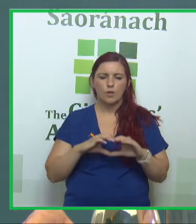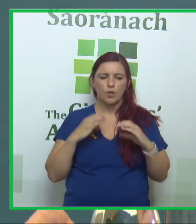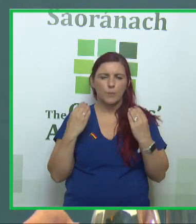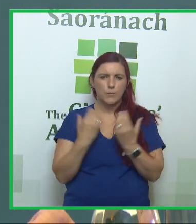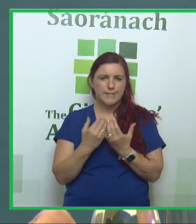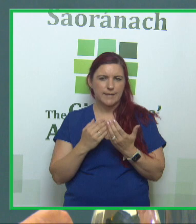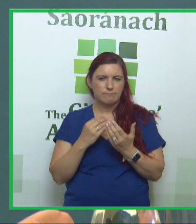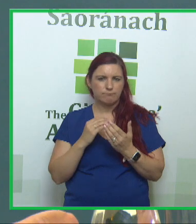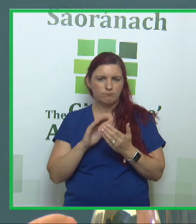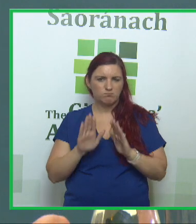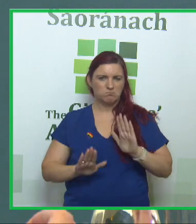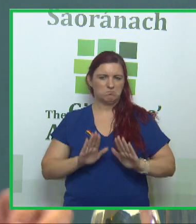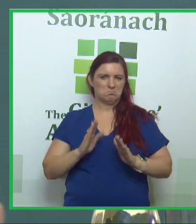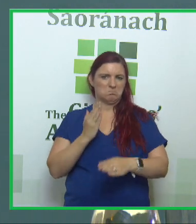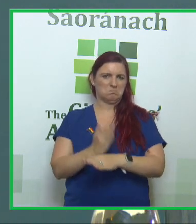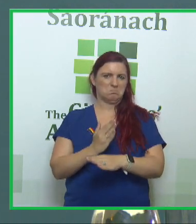pushback,